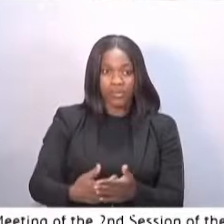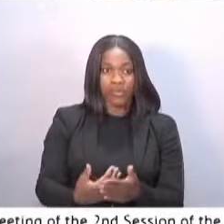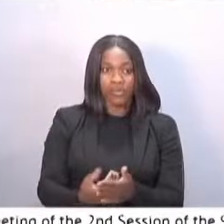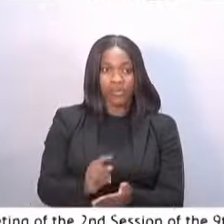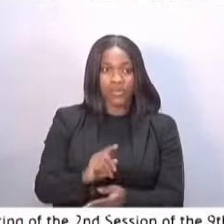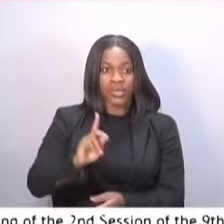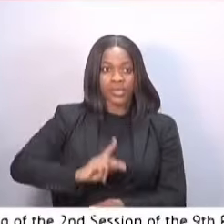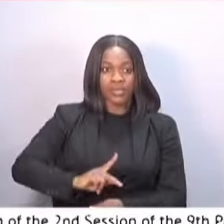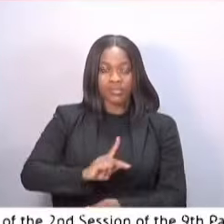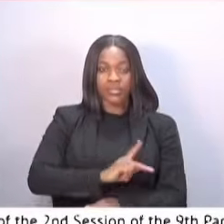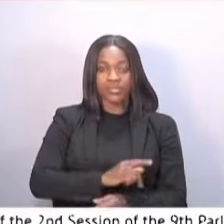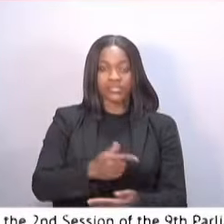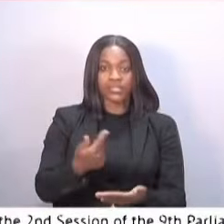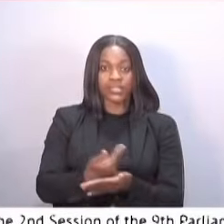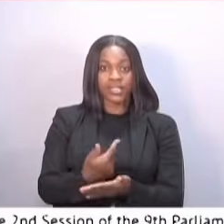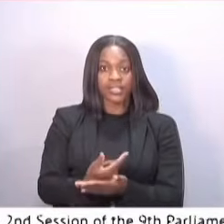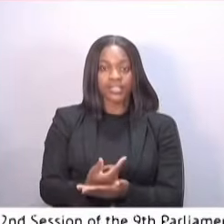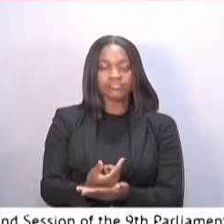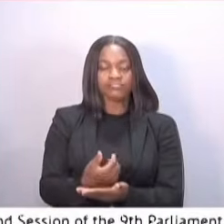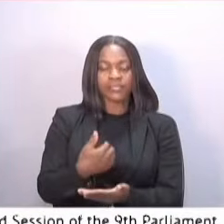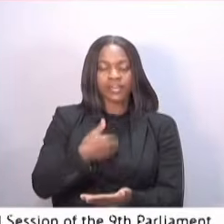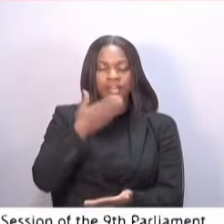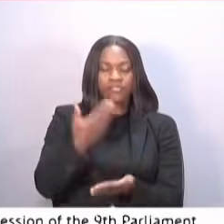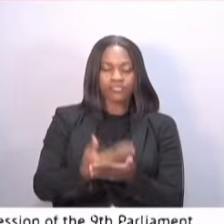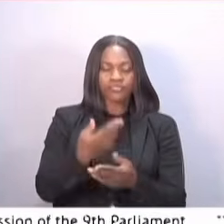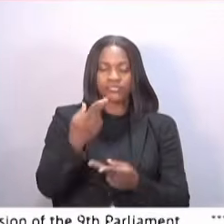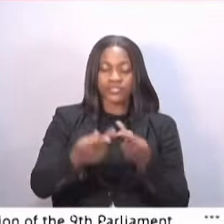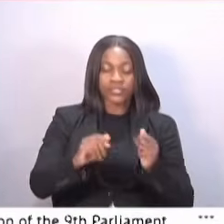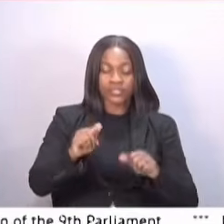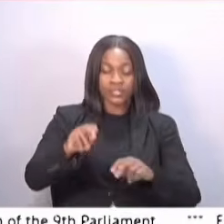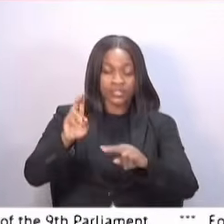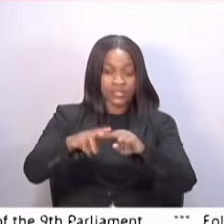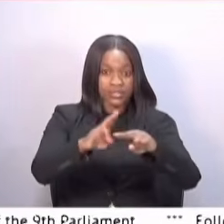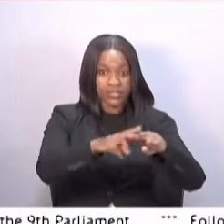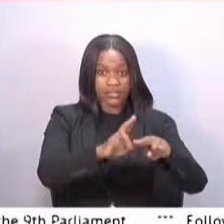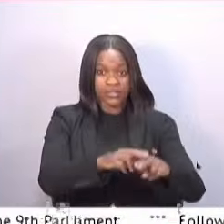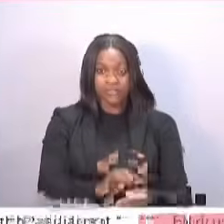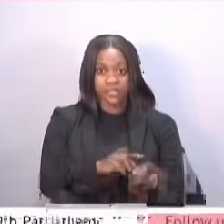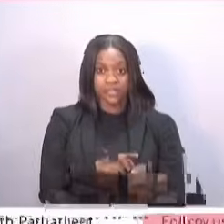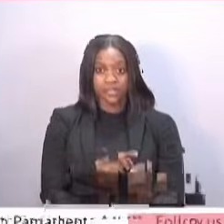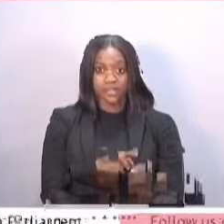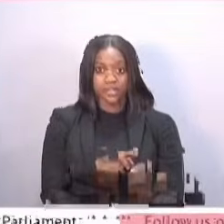Parliament of Ghana, urge them to have a fruitful visit. Can they resume your seat?